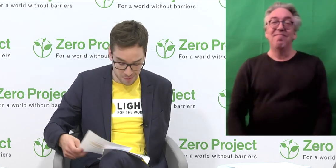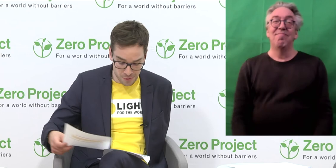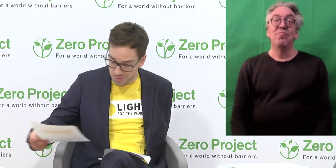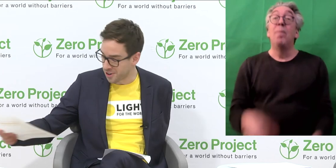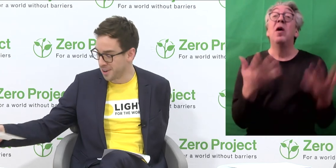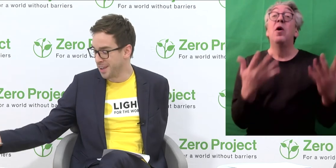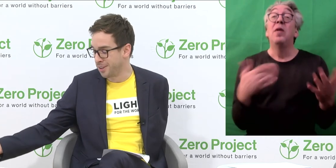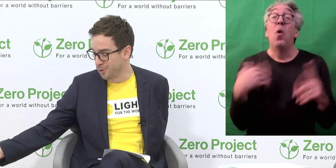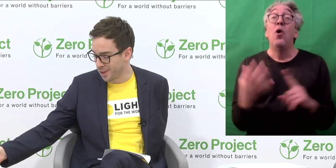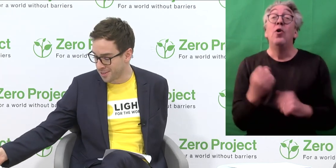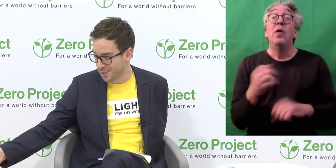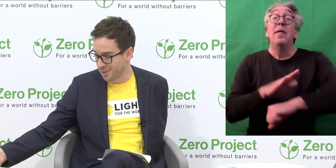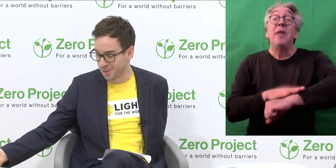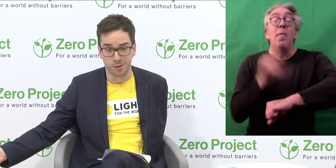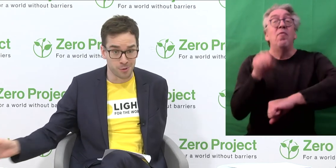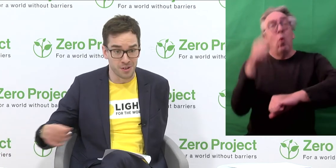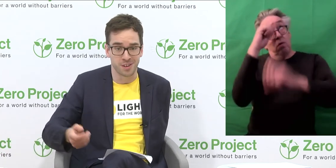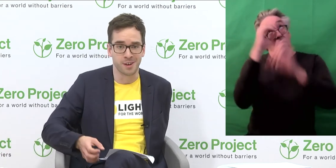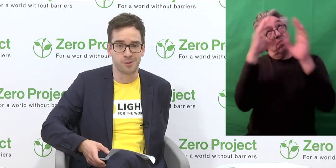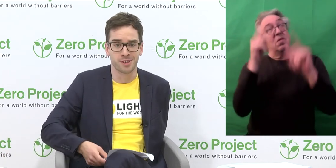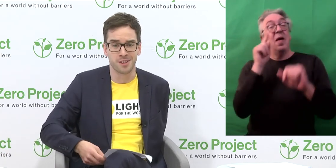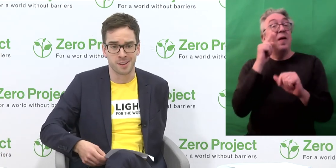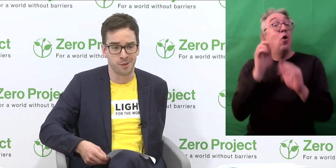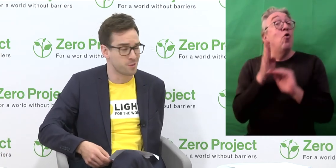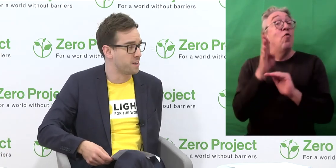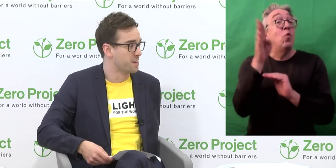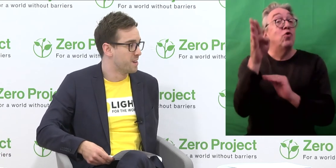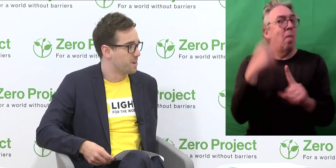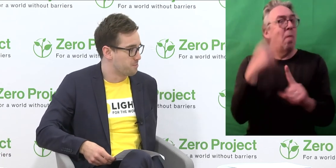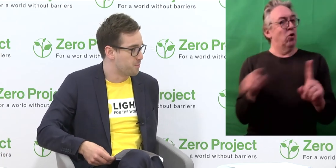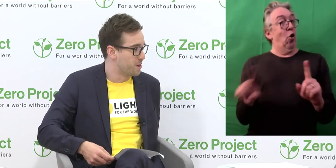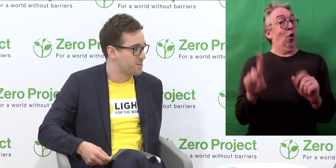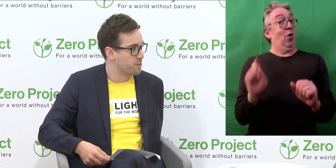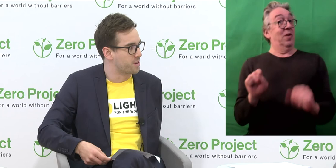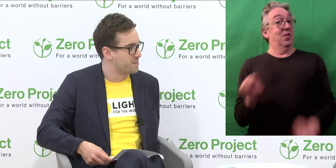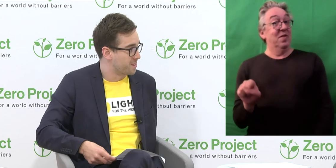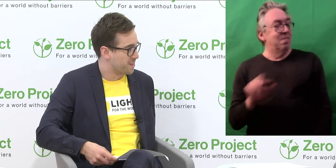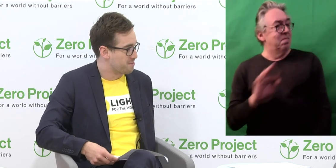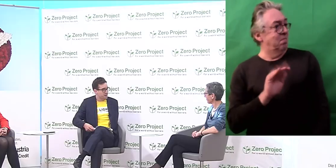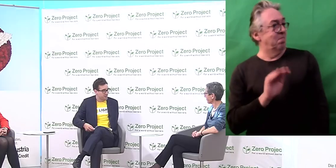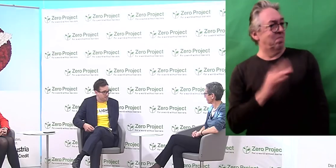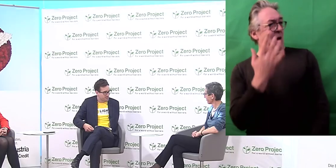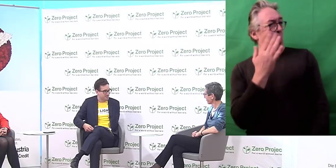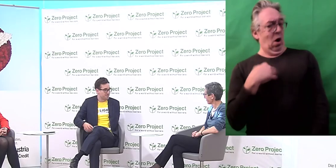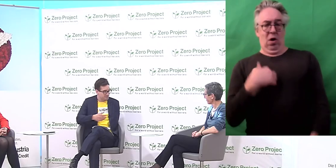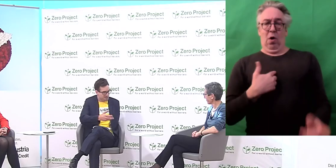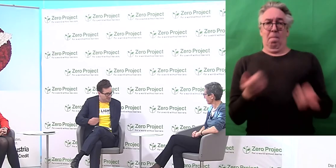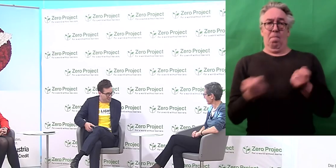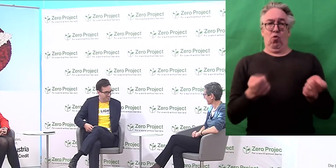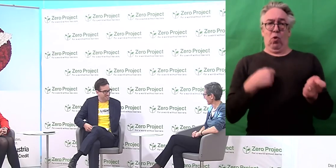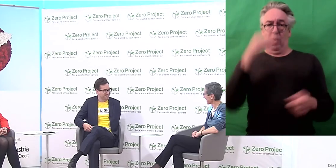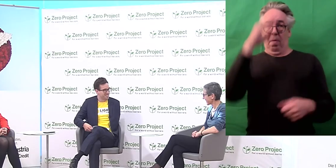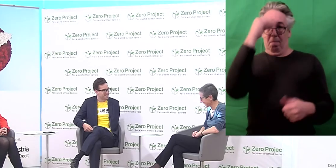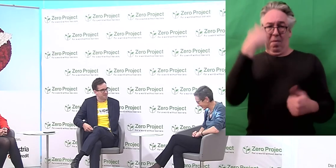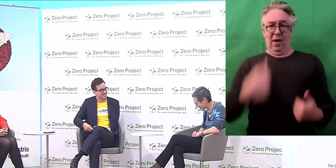look into the future and also answer the short question that I already announced. Johanna, why is the moderator male and not female? You